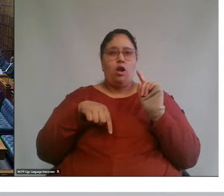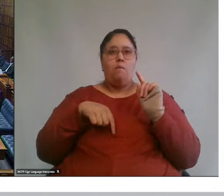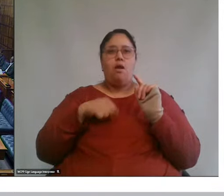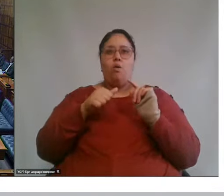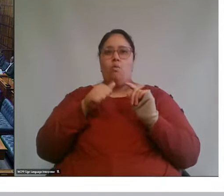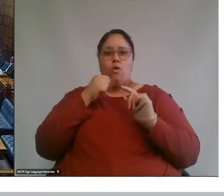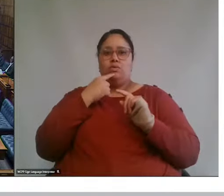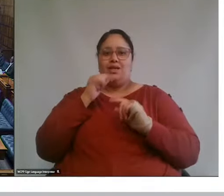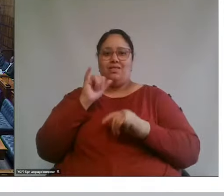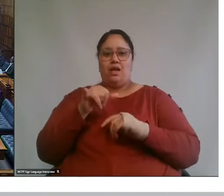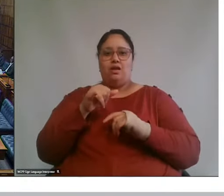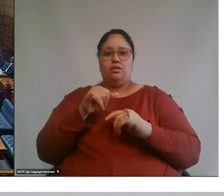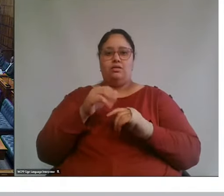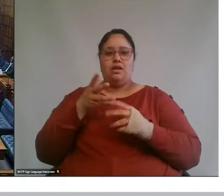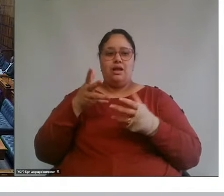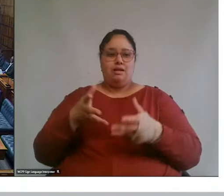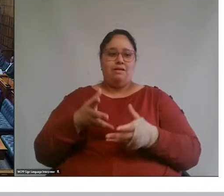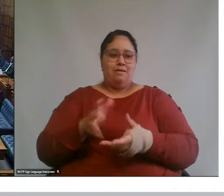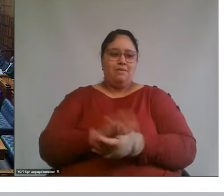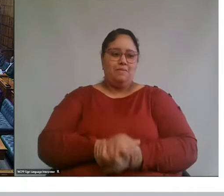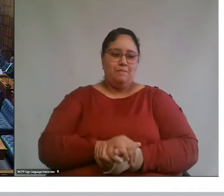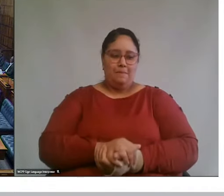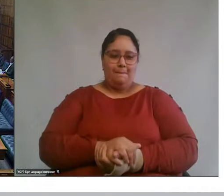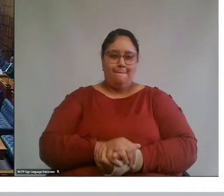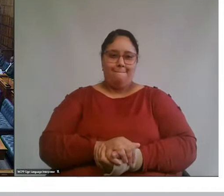that in the present tense